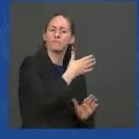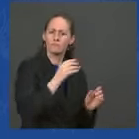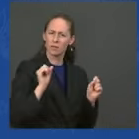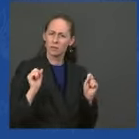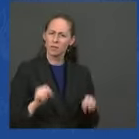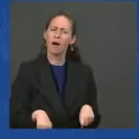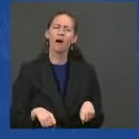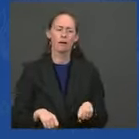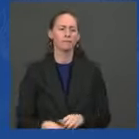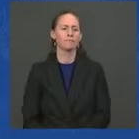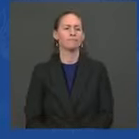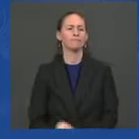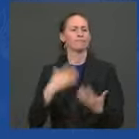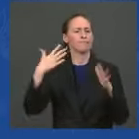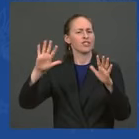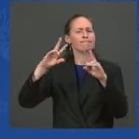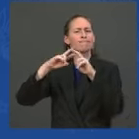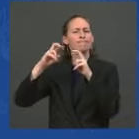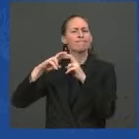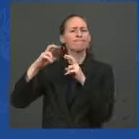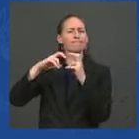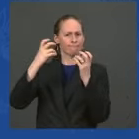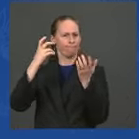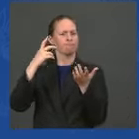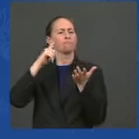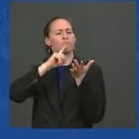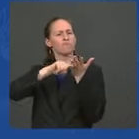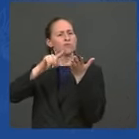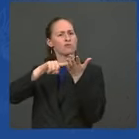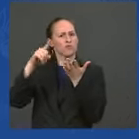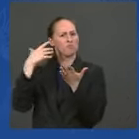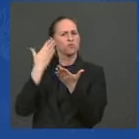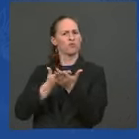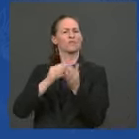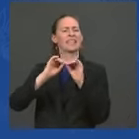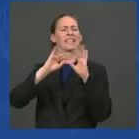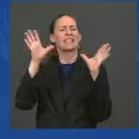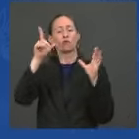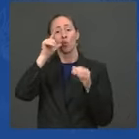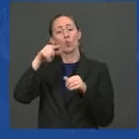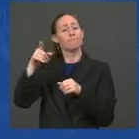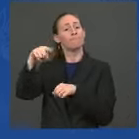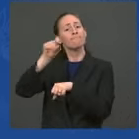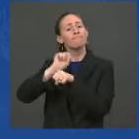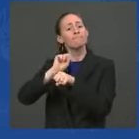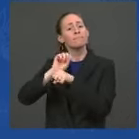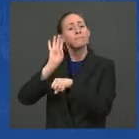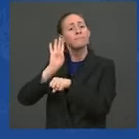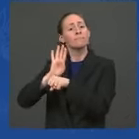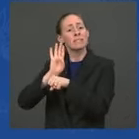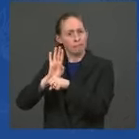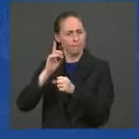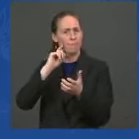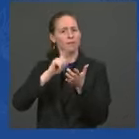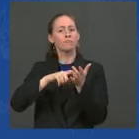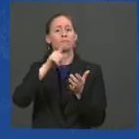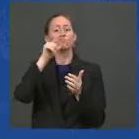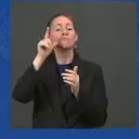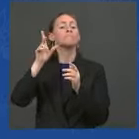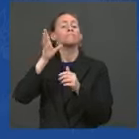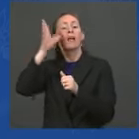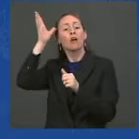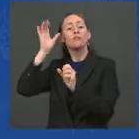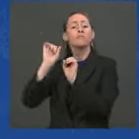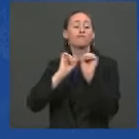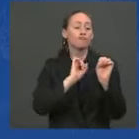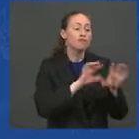for a children's center, businesses, the business itself, have less employee turnover, less absenteeism,